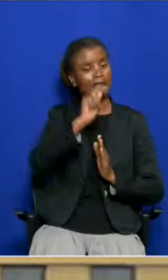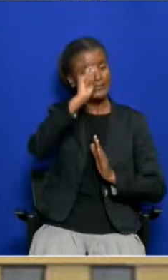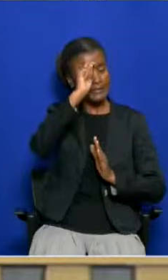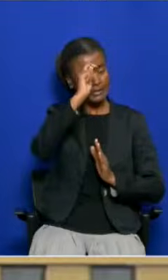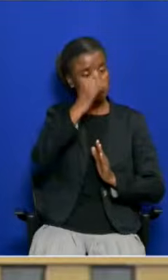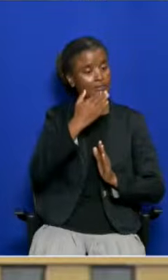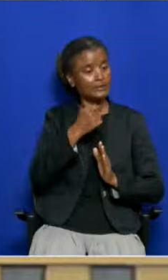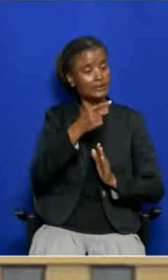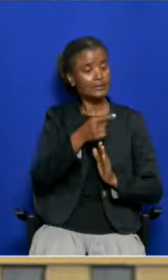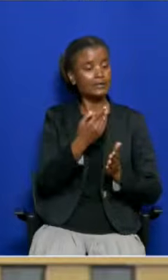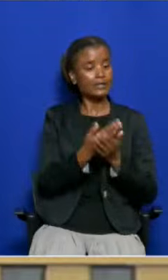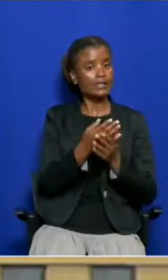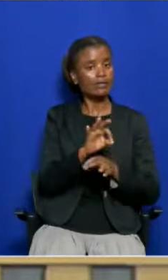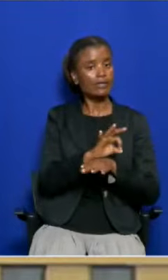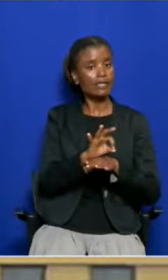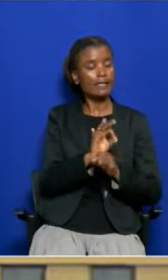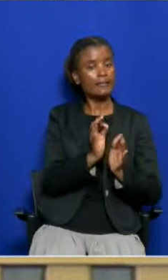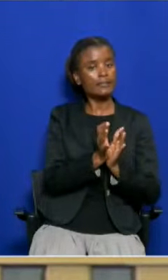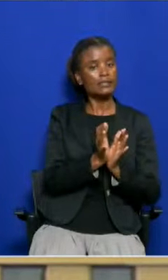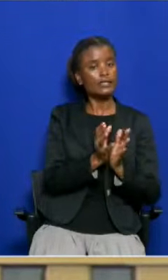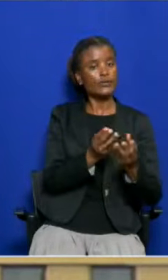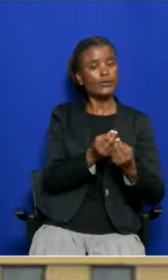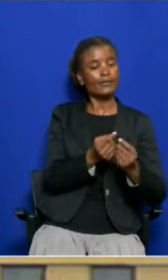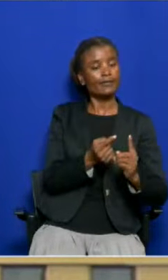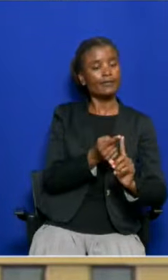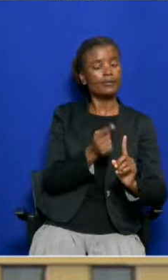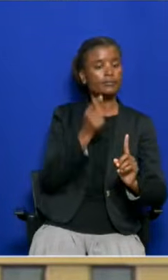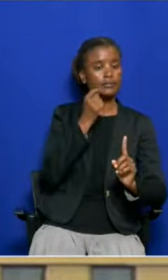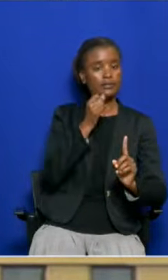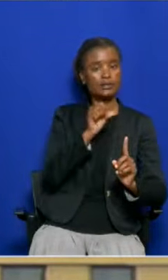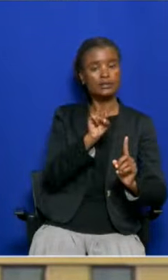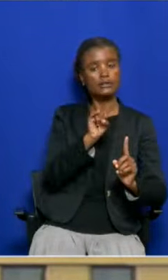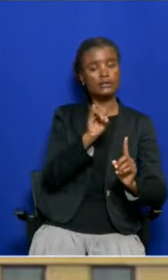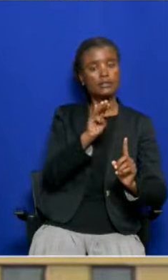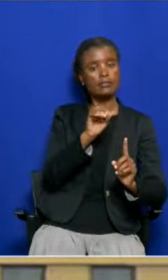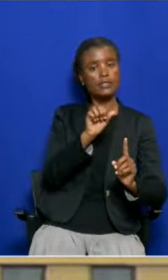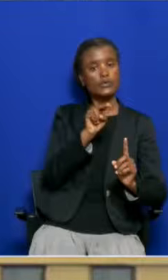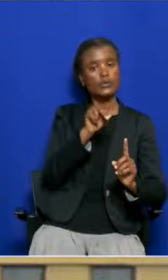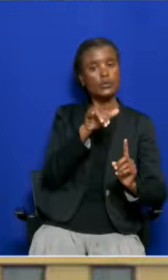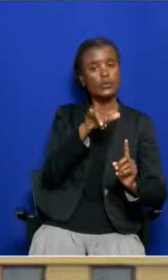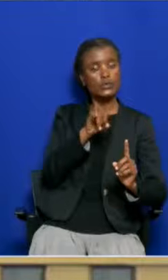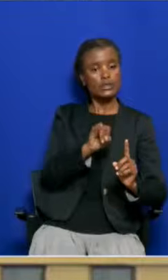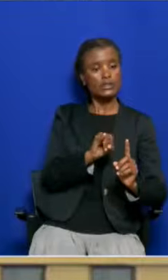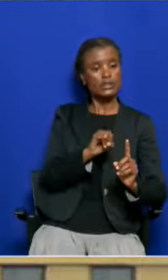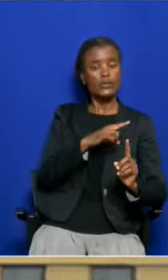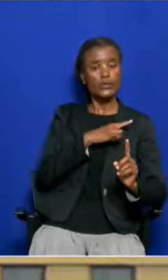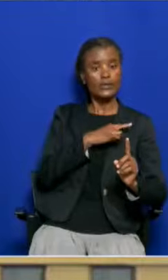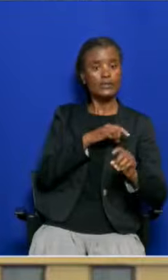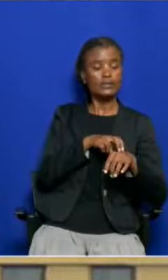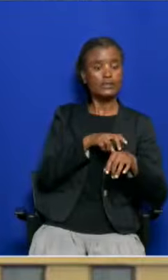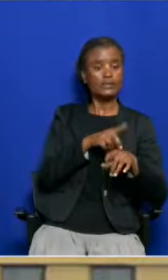Mr. Sibanyoni? We need to make inquiries about this.